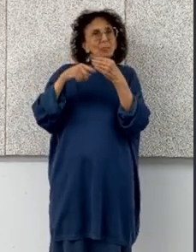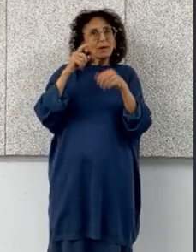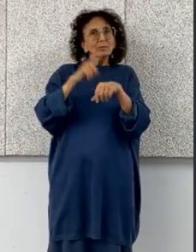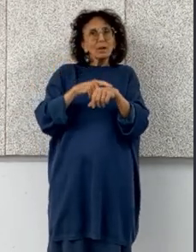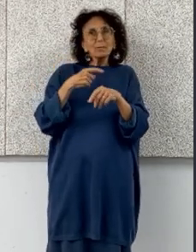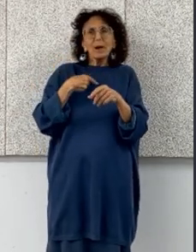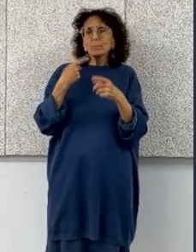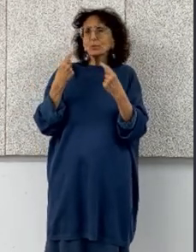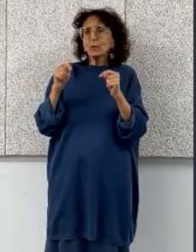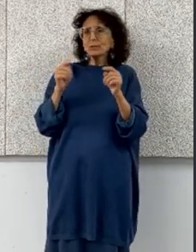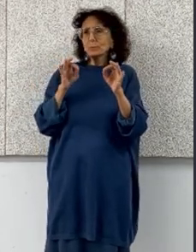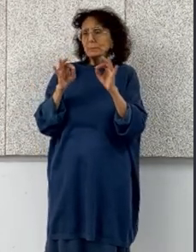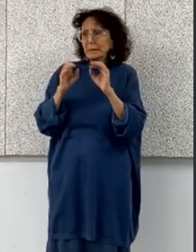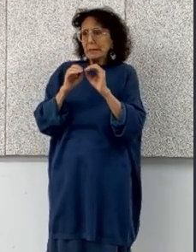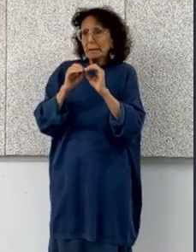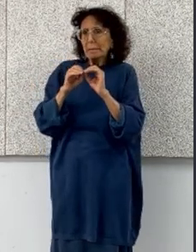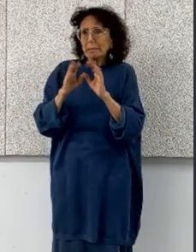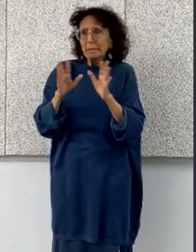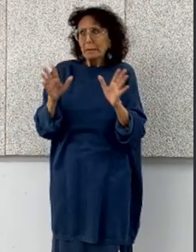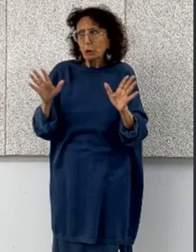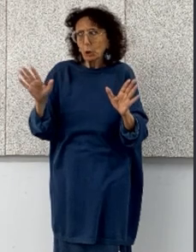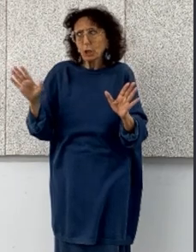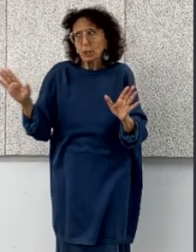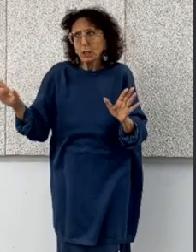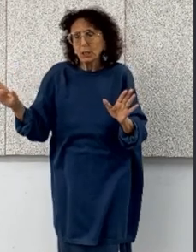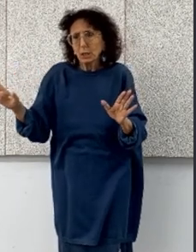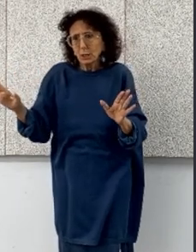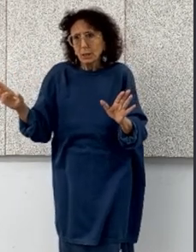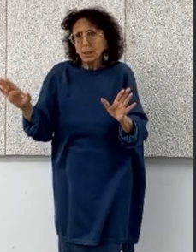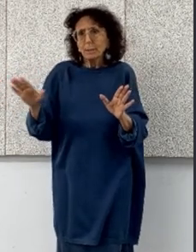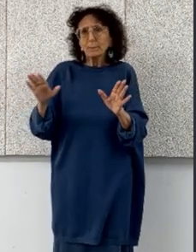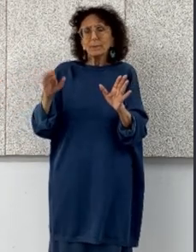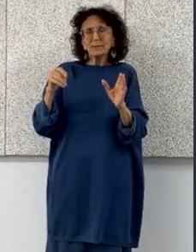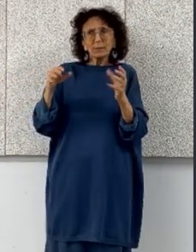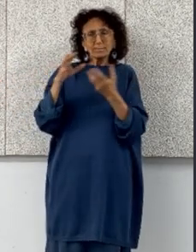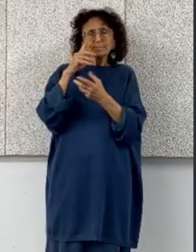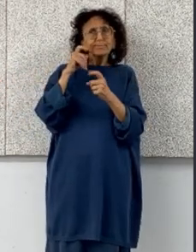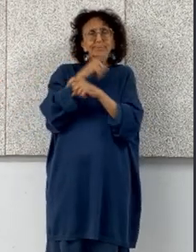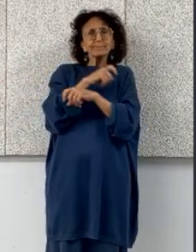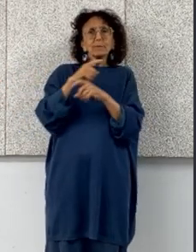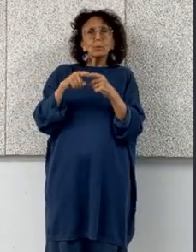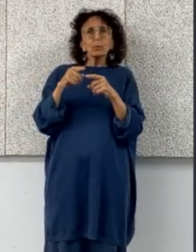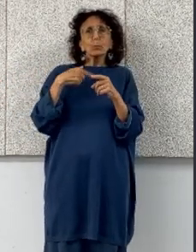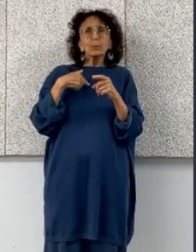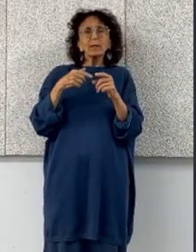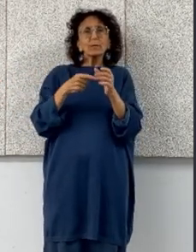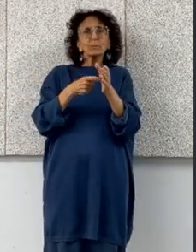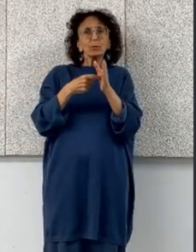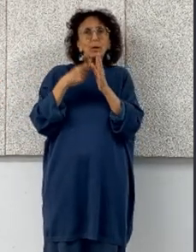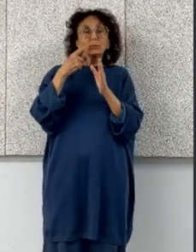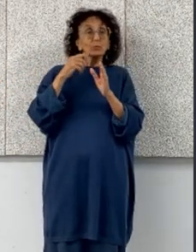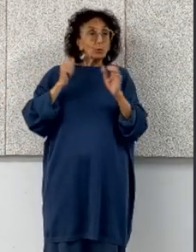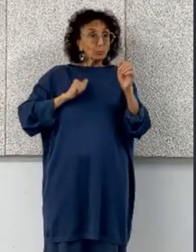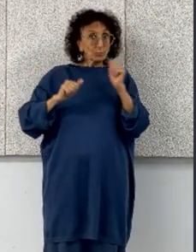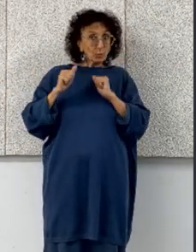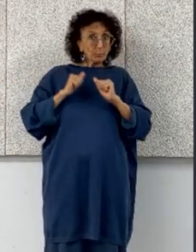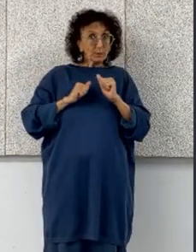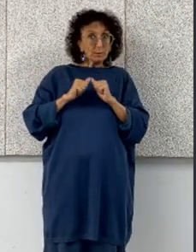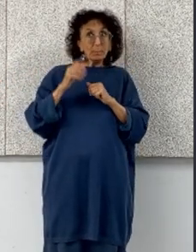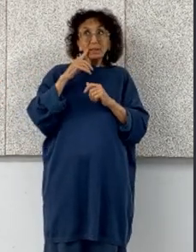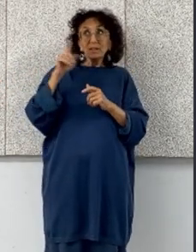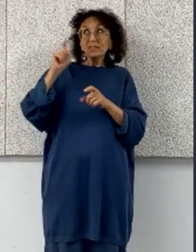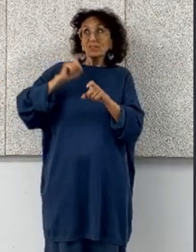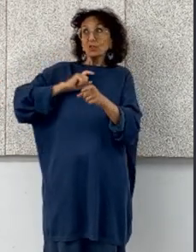like be super clear about this because it's a little bit layered. So we have performance requirements because of